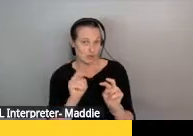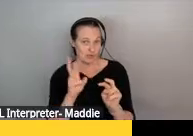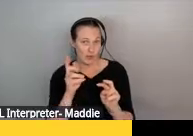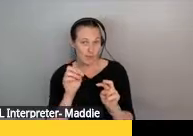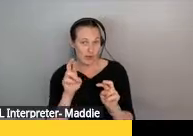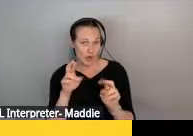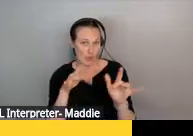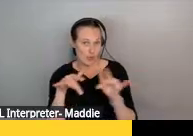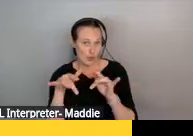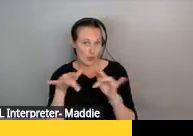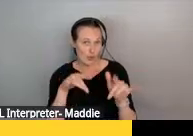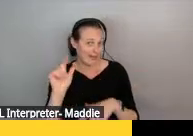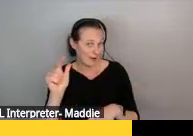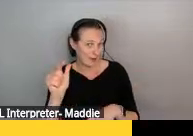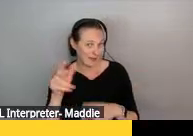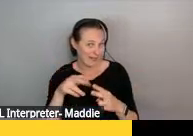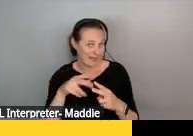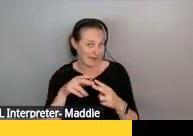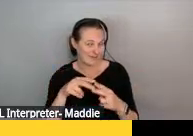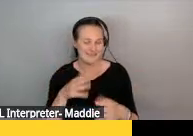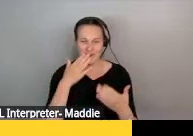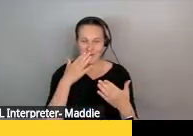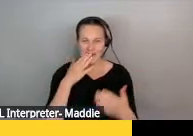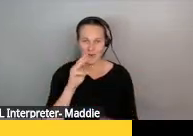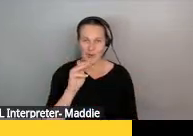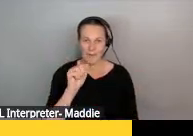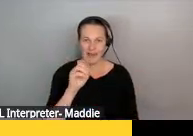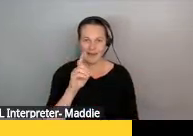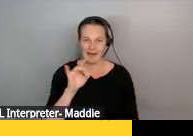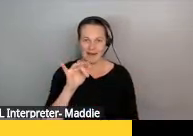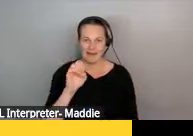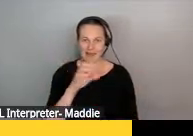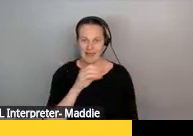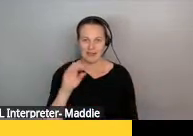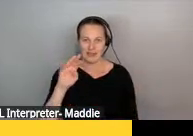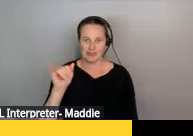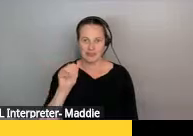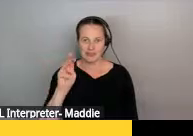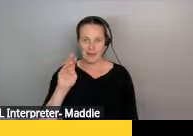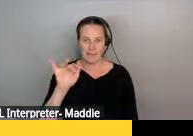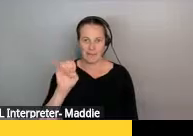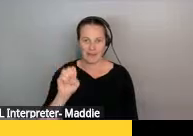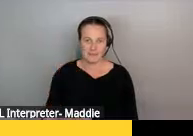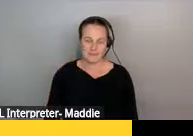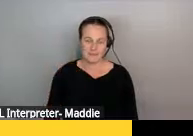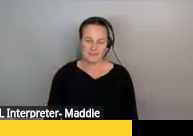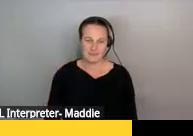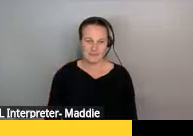recording later. So thank you, Maddie and Jamie. We